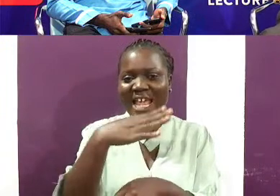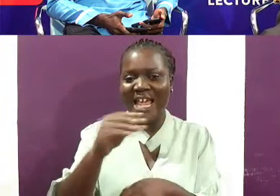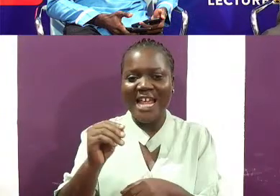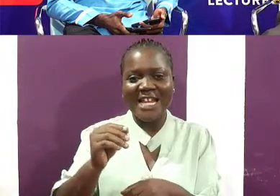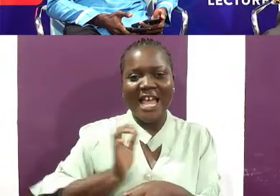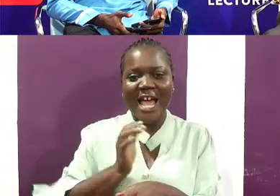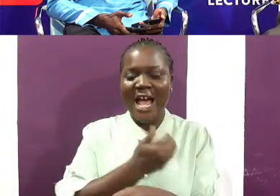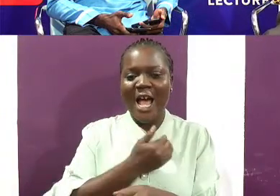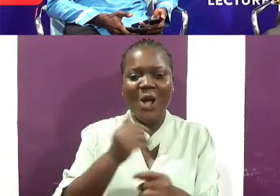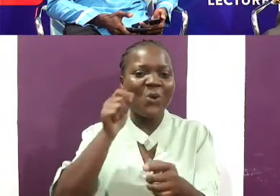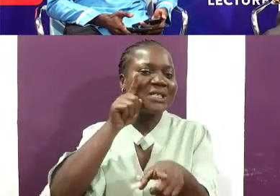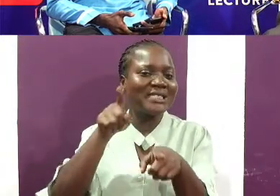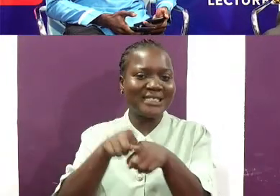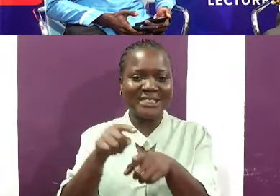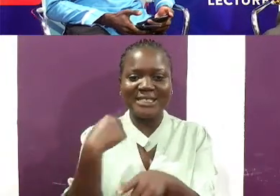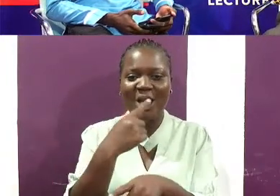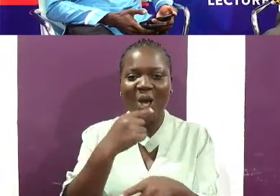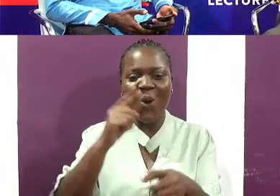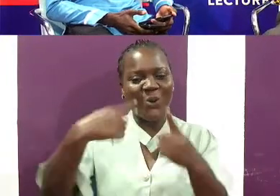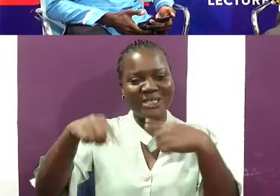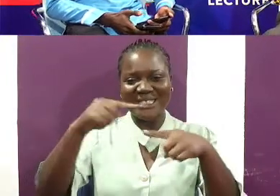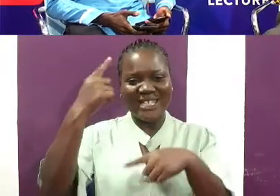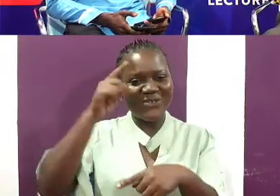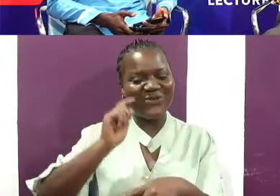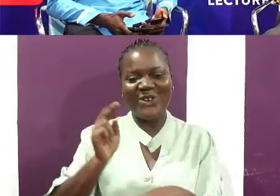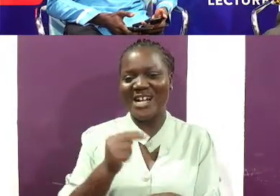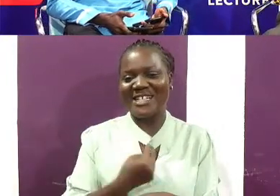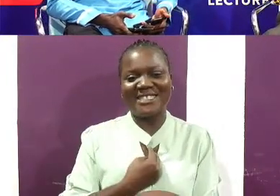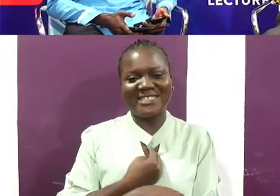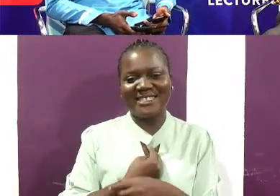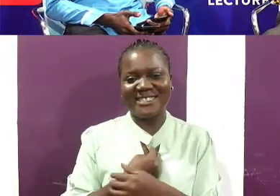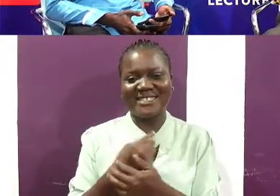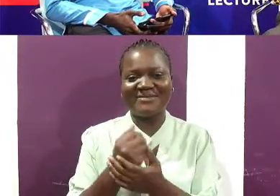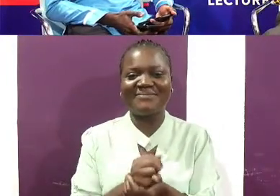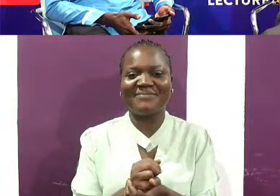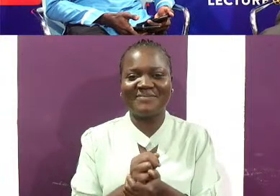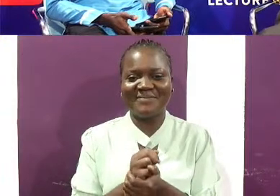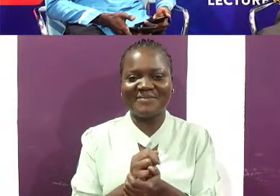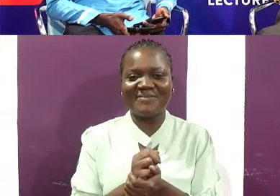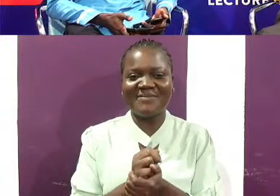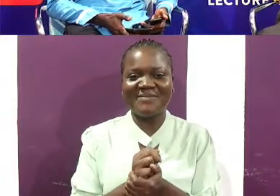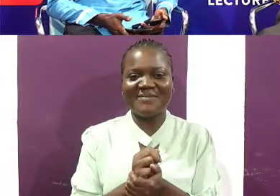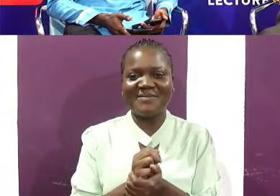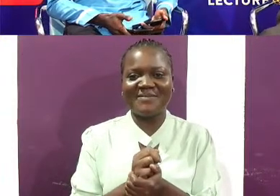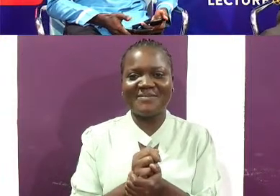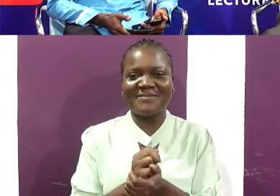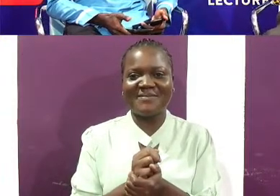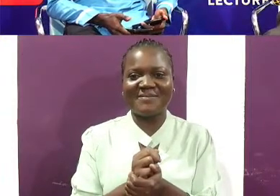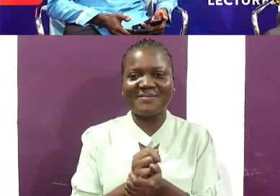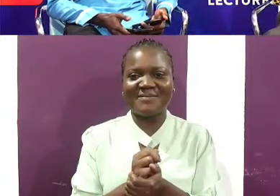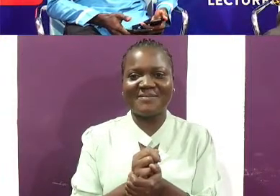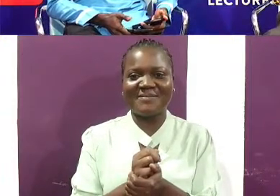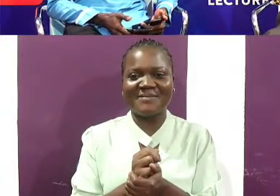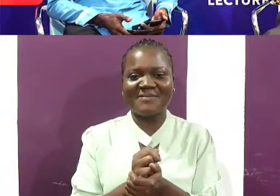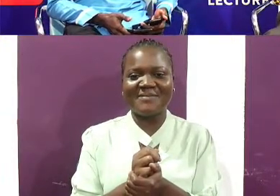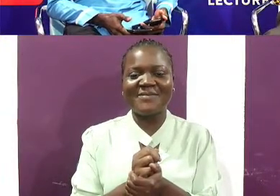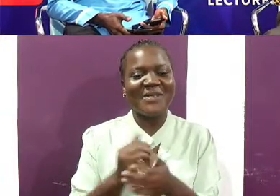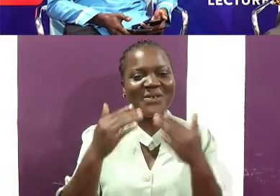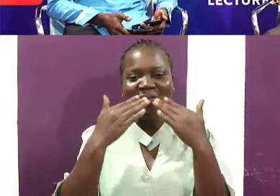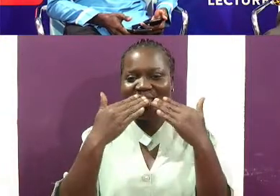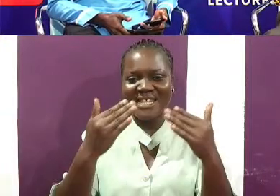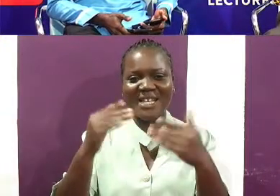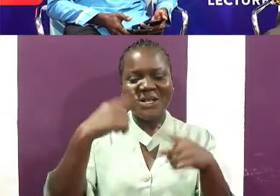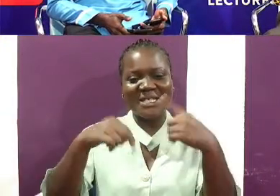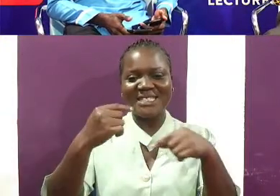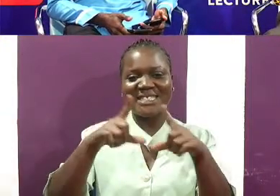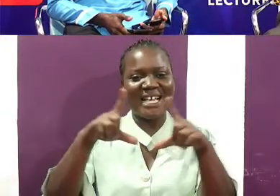oyet translation no oyet de papa eti ye de o masi papa ene odie nua ba a won so oyet sign language no yakopon